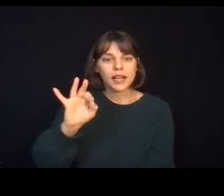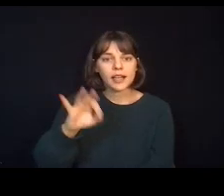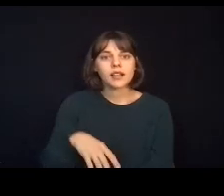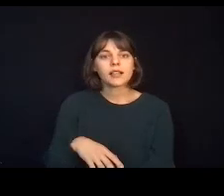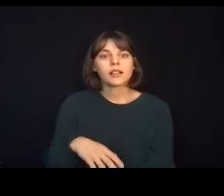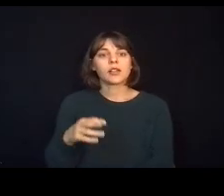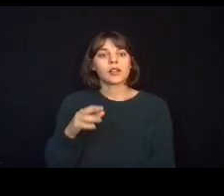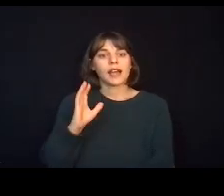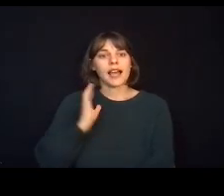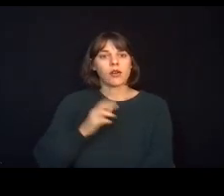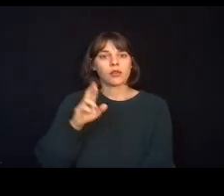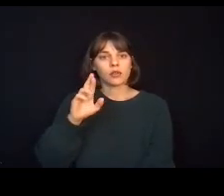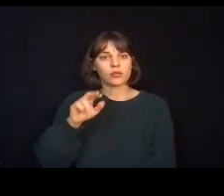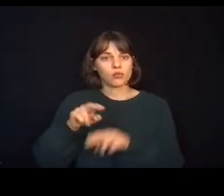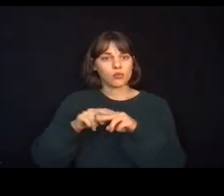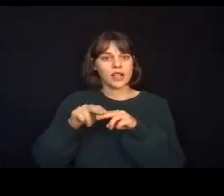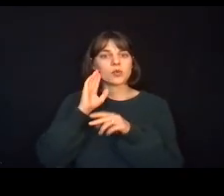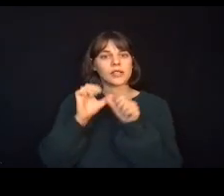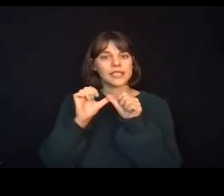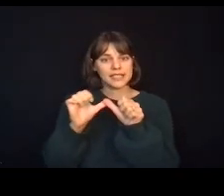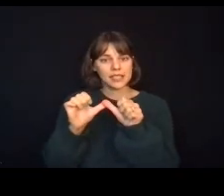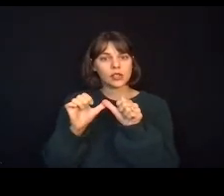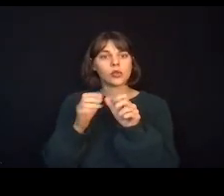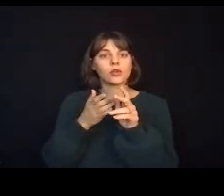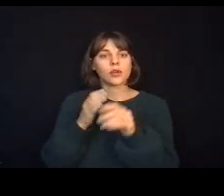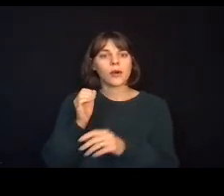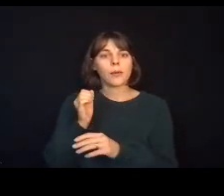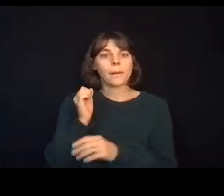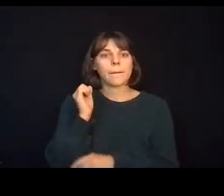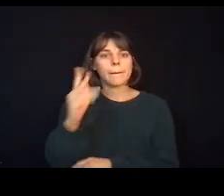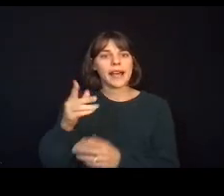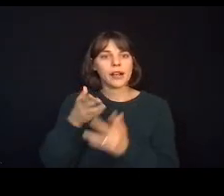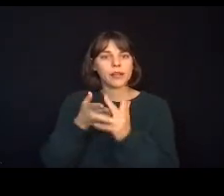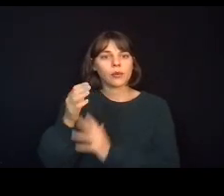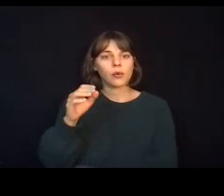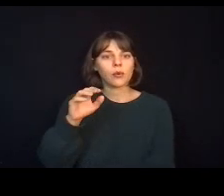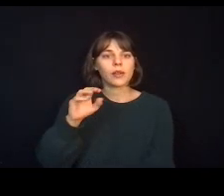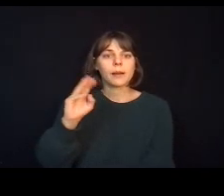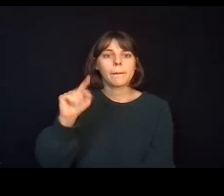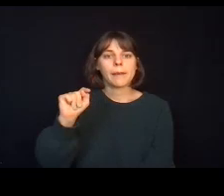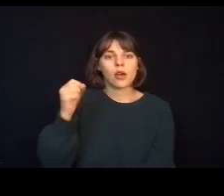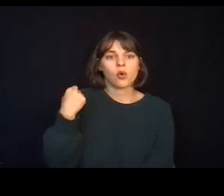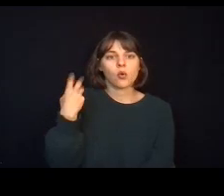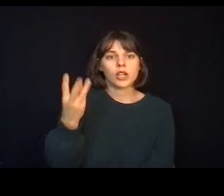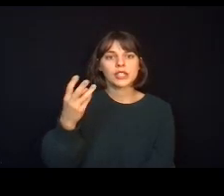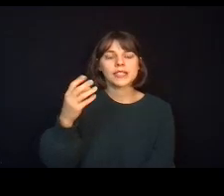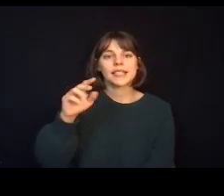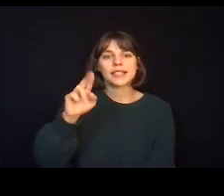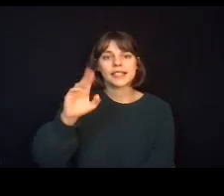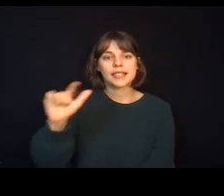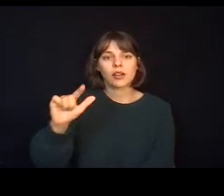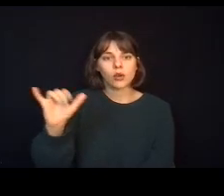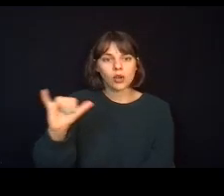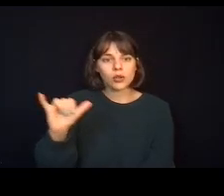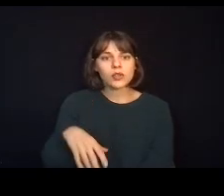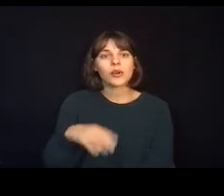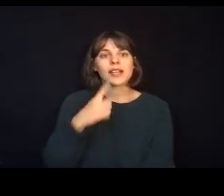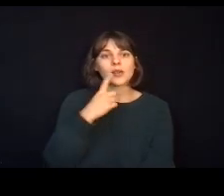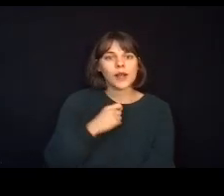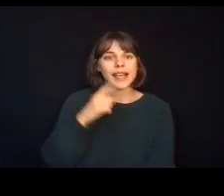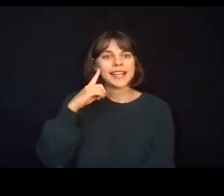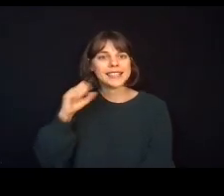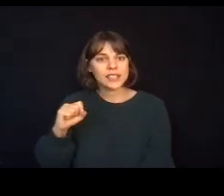That's the blue, red, and the silver. The silver weekday routing will return back into town.